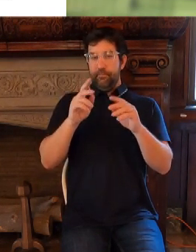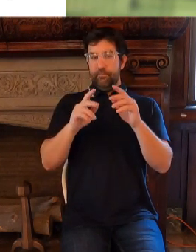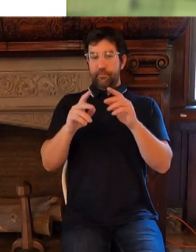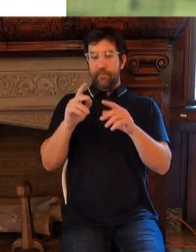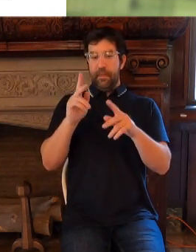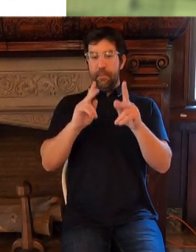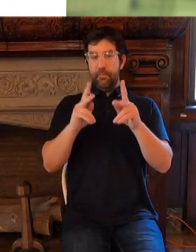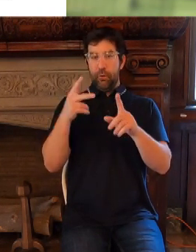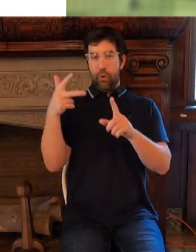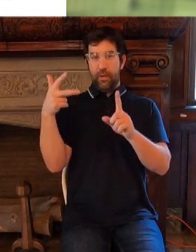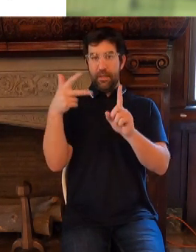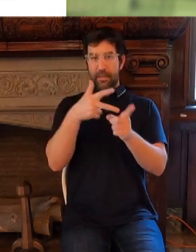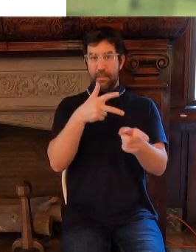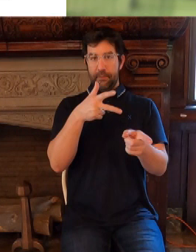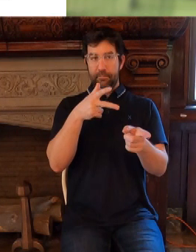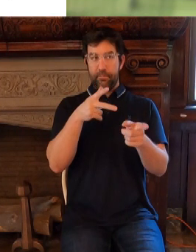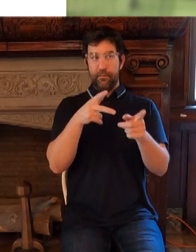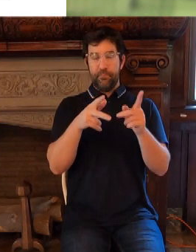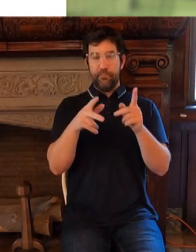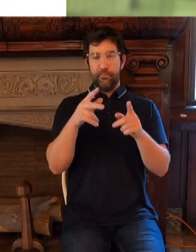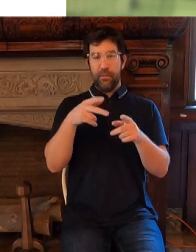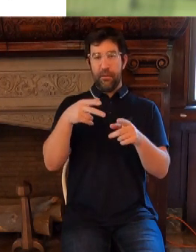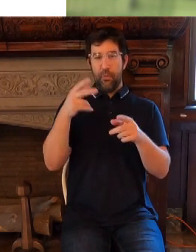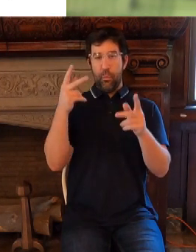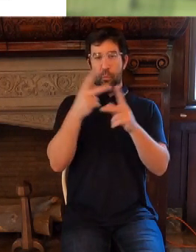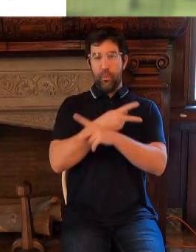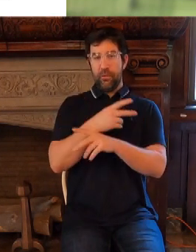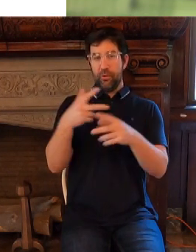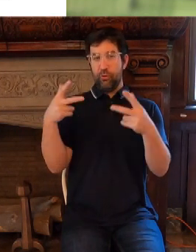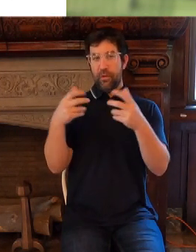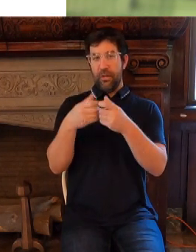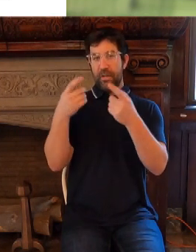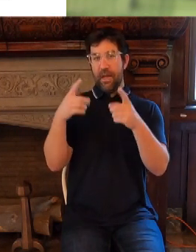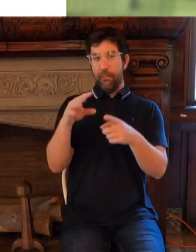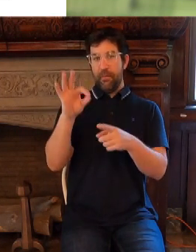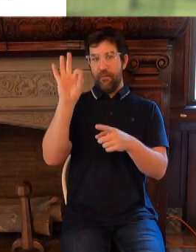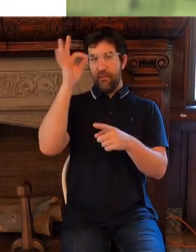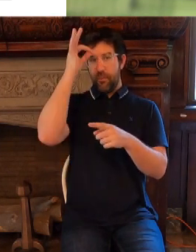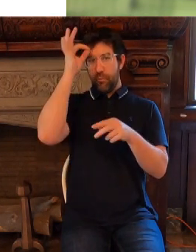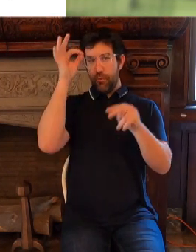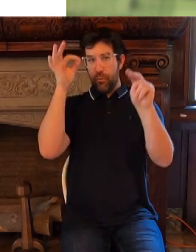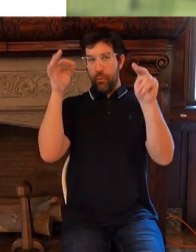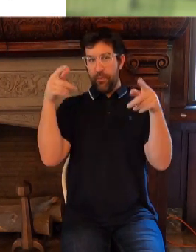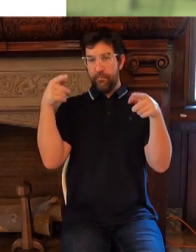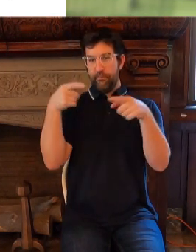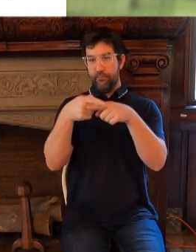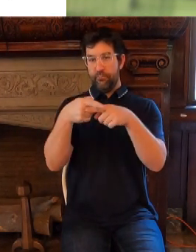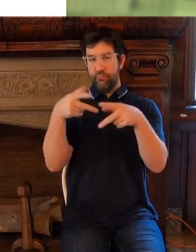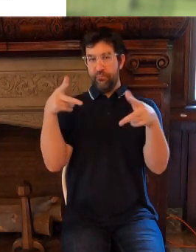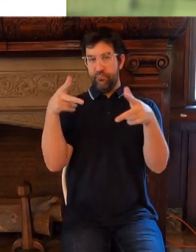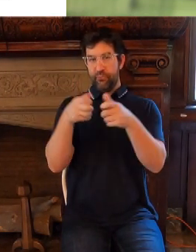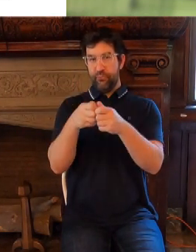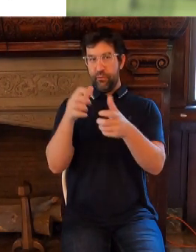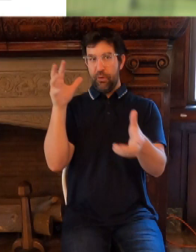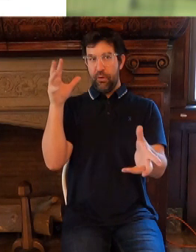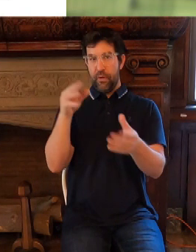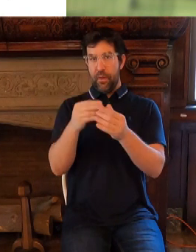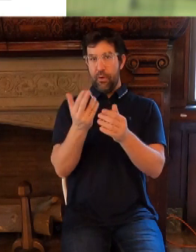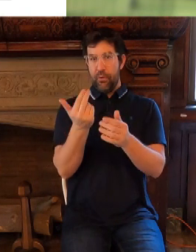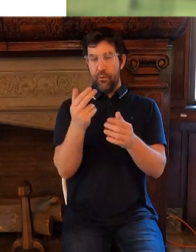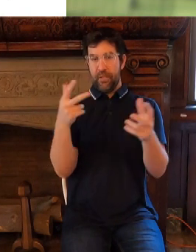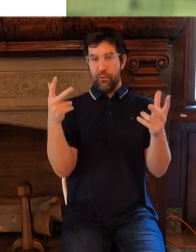crashes, and the highest frequency of crashes occurred at Federal and North. They had a total of